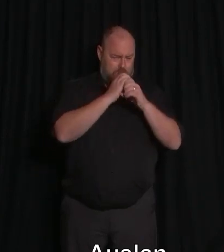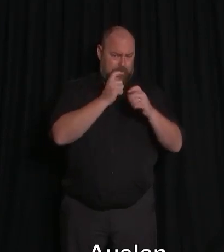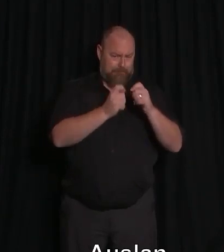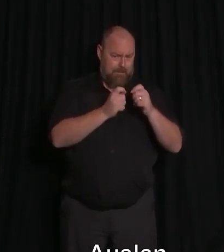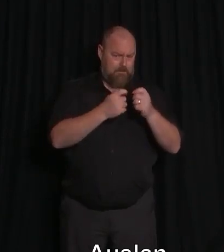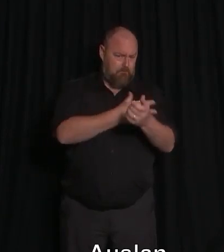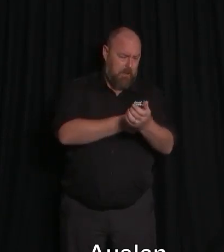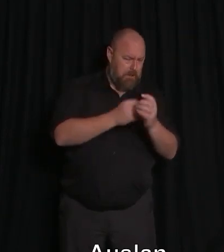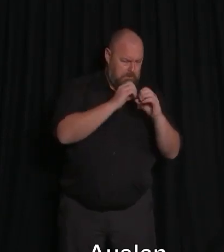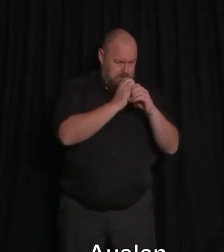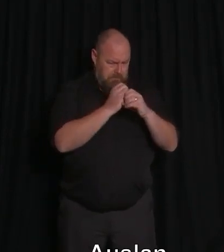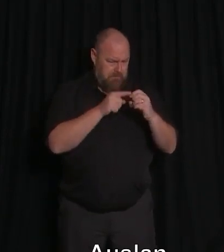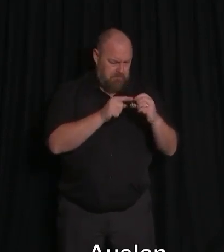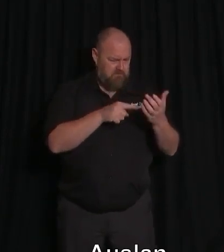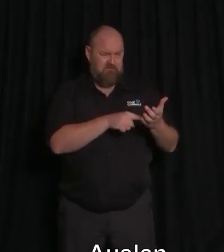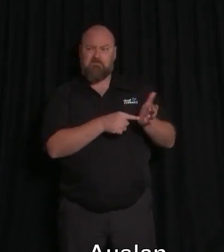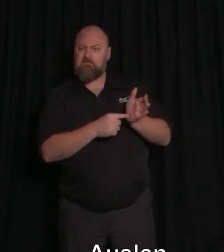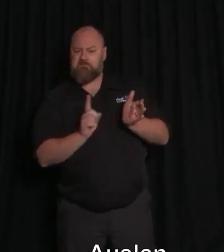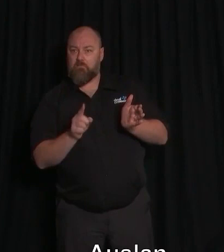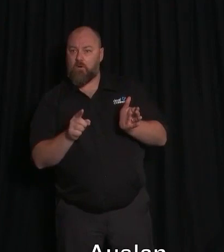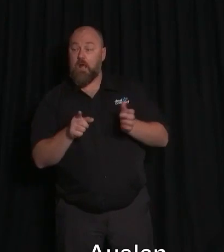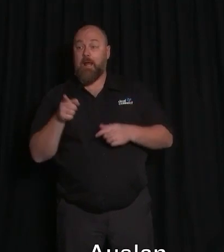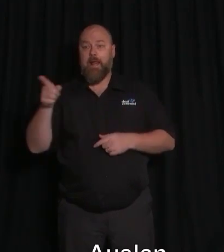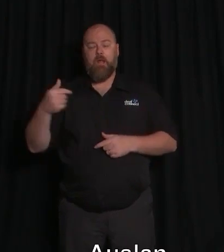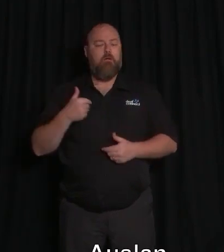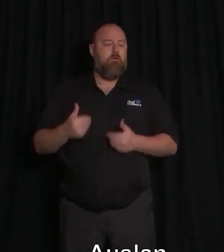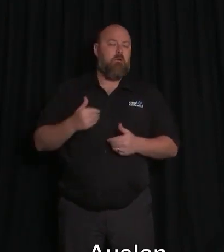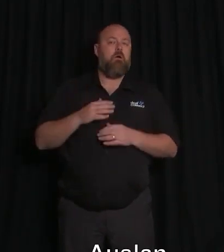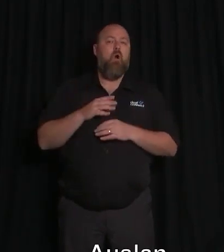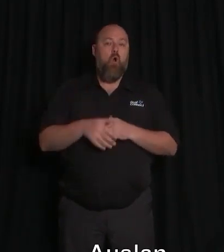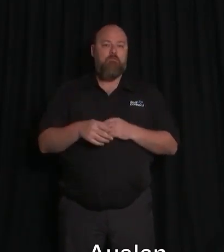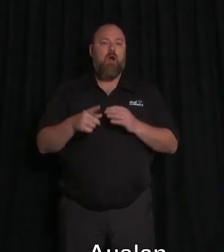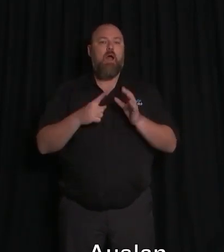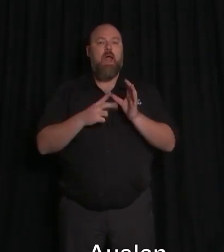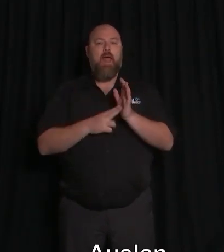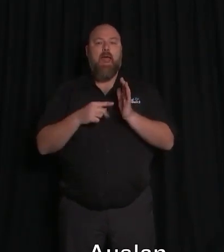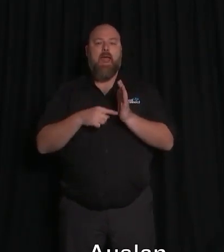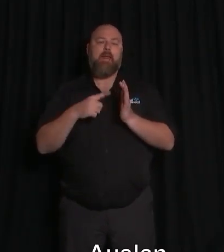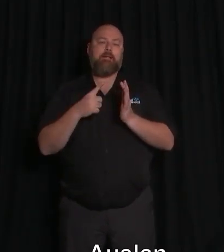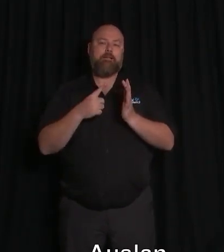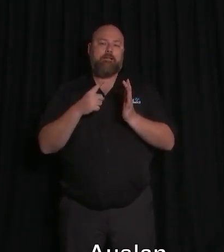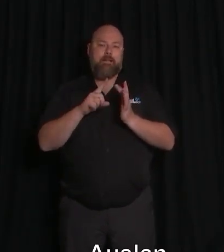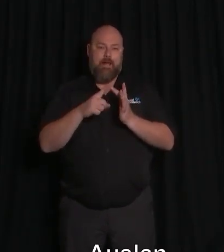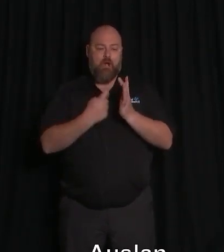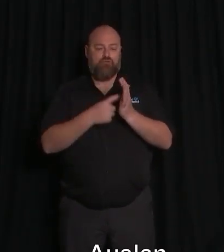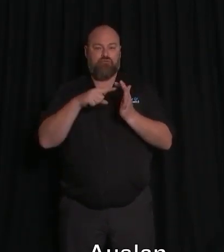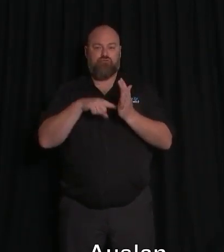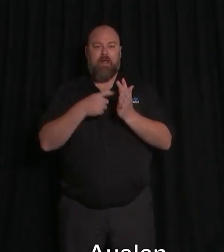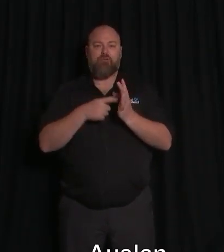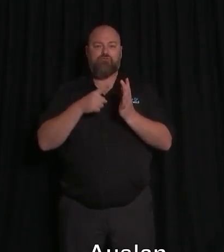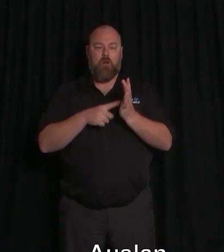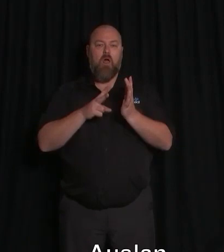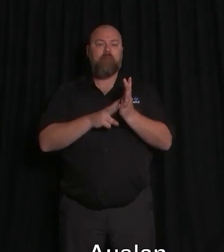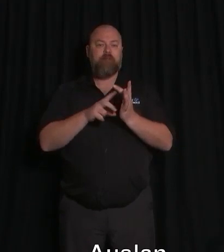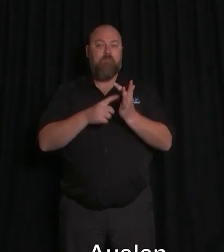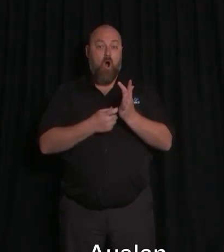AIDS, and worst of all, he was doubtful that the antiretroviral medication, which by then I